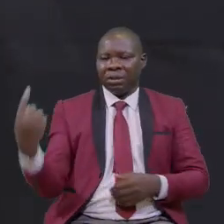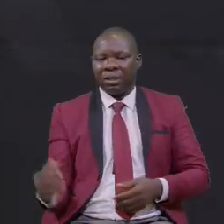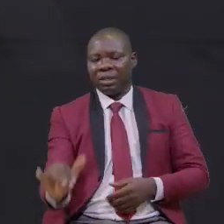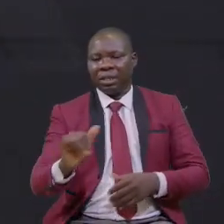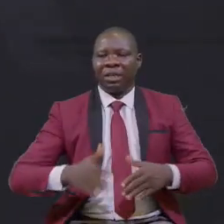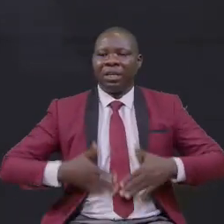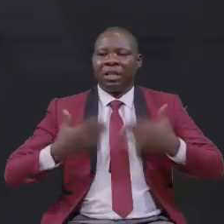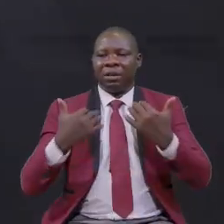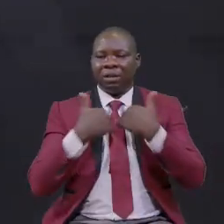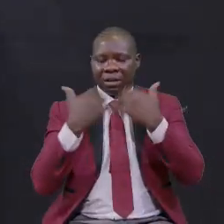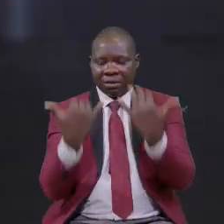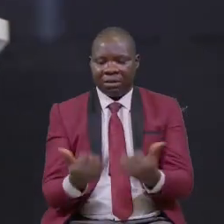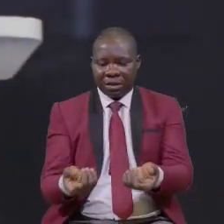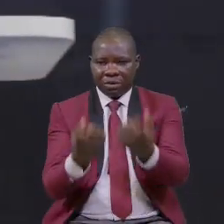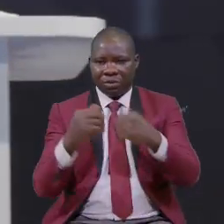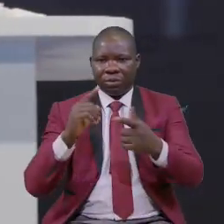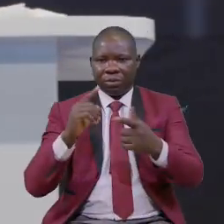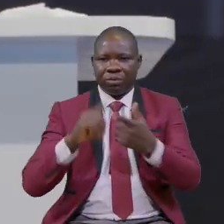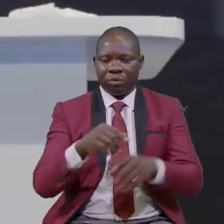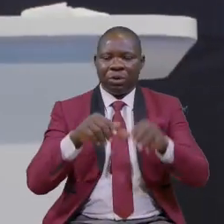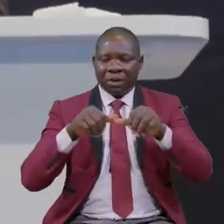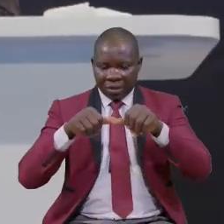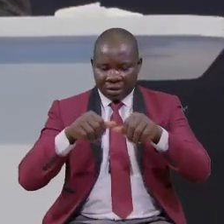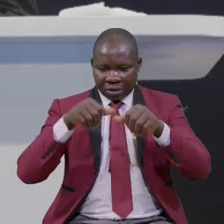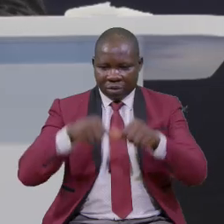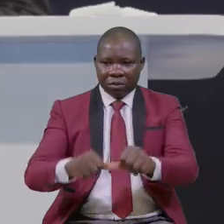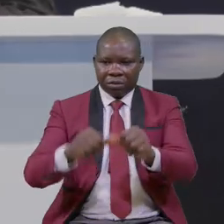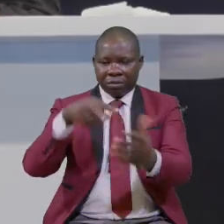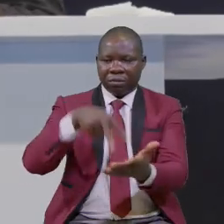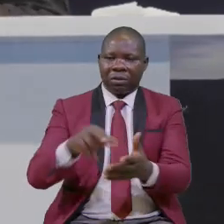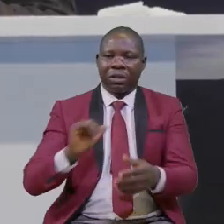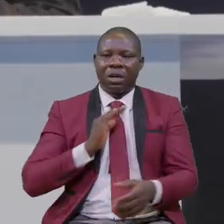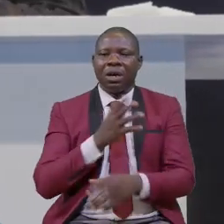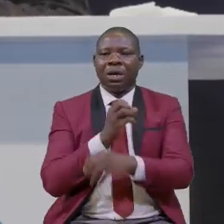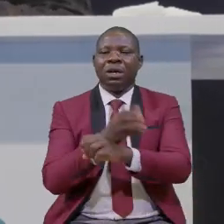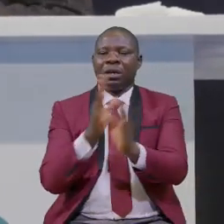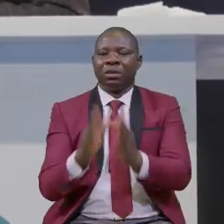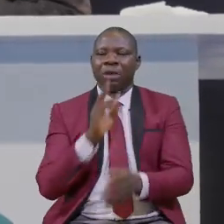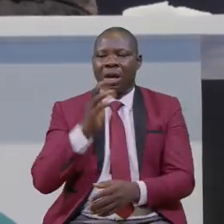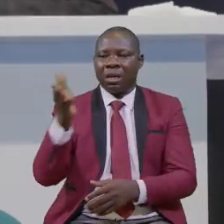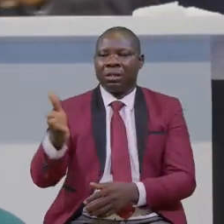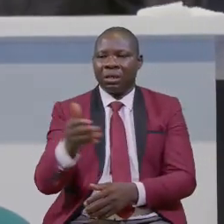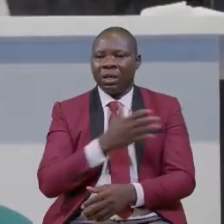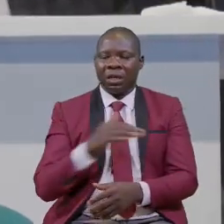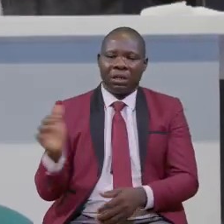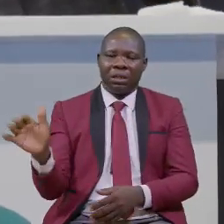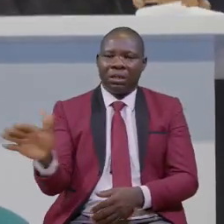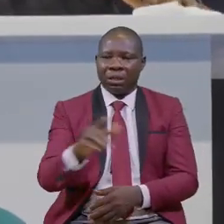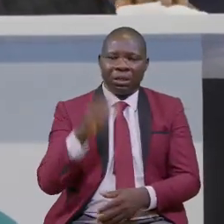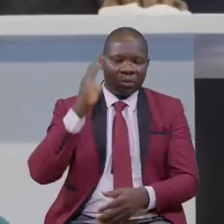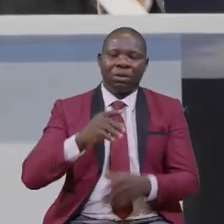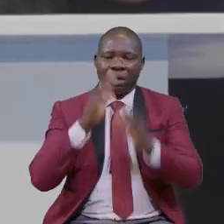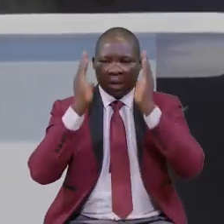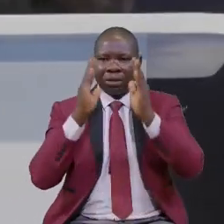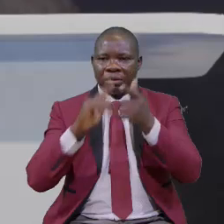now come to you. Keep on standing. Our counselors are there and they will attend to you. I call